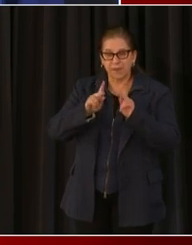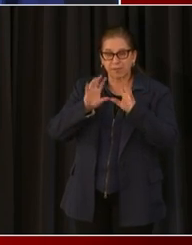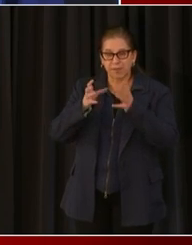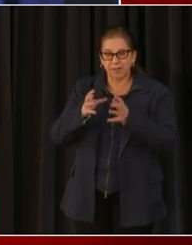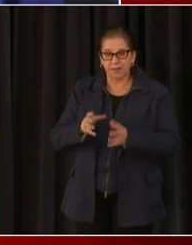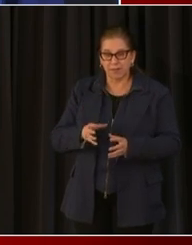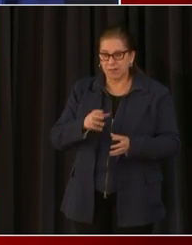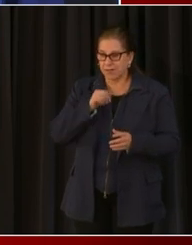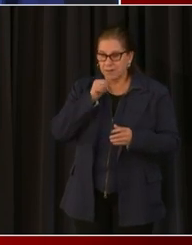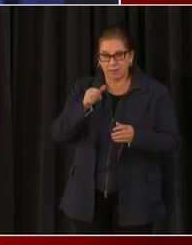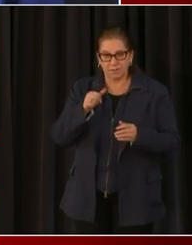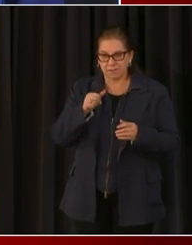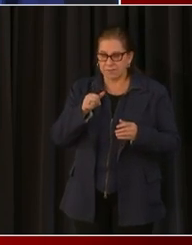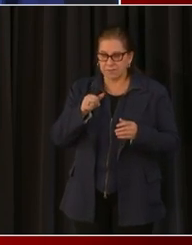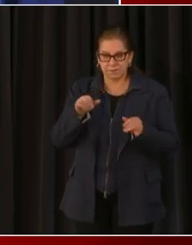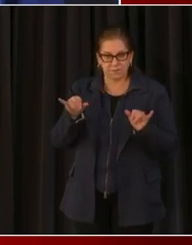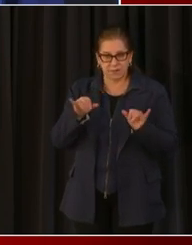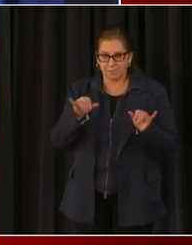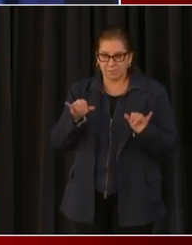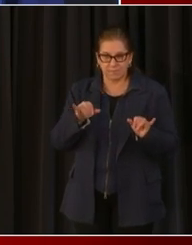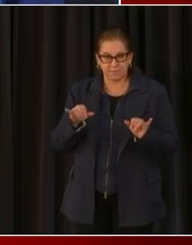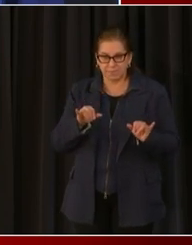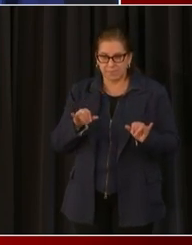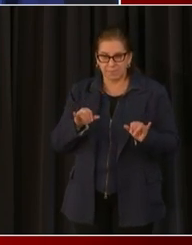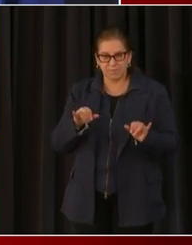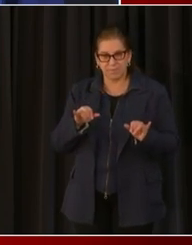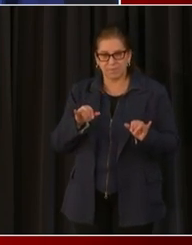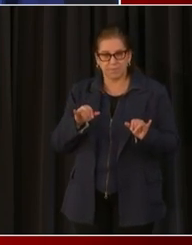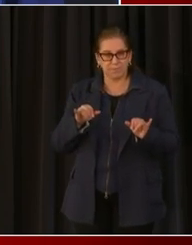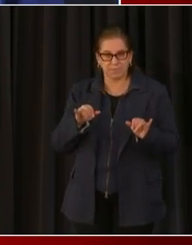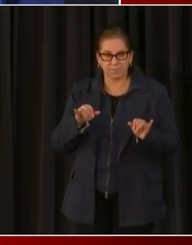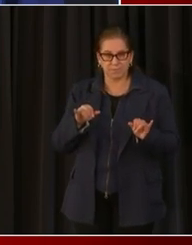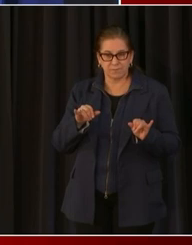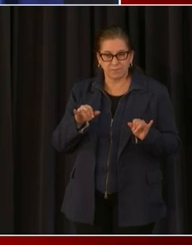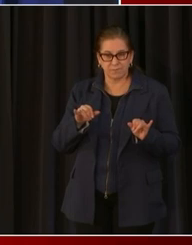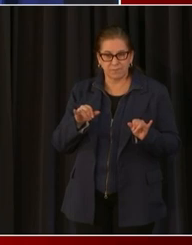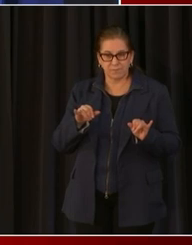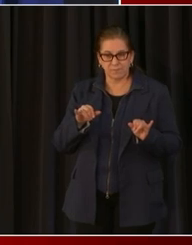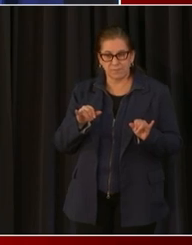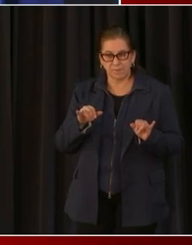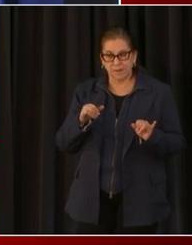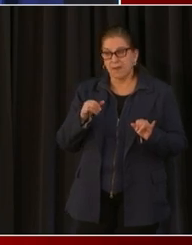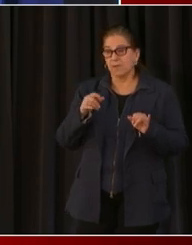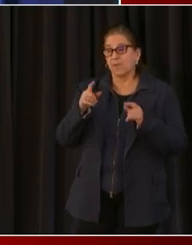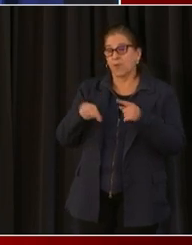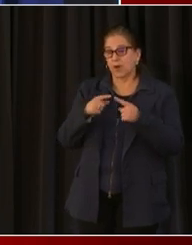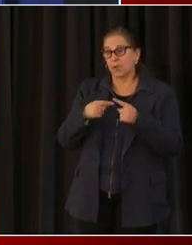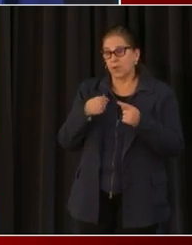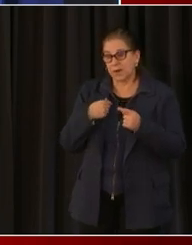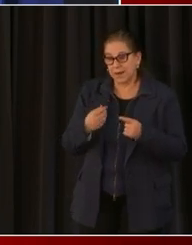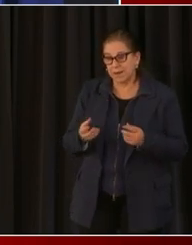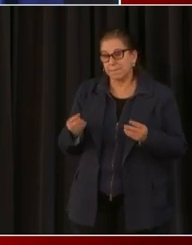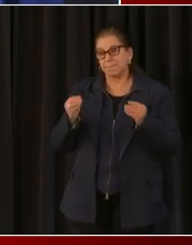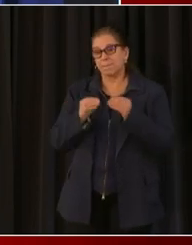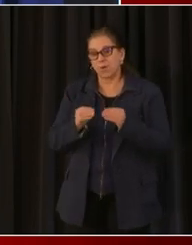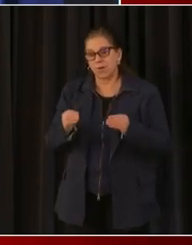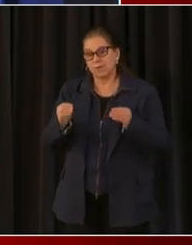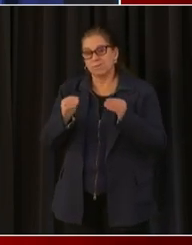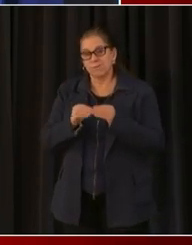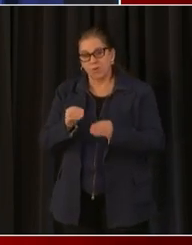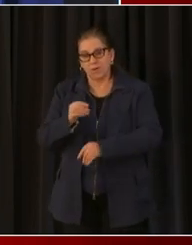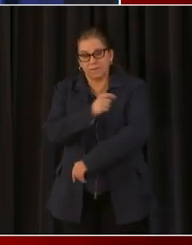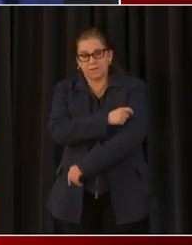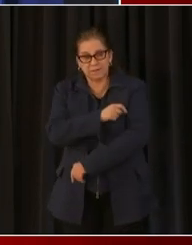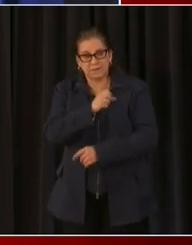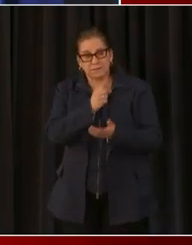equal people. It's just the number of doses that are out there. And as more vaccines get approved, you'll have some vaccines that